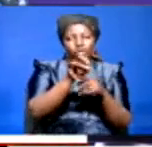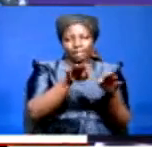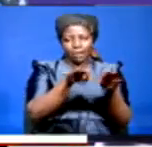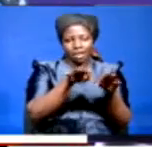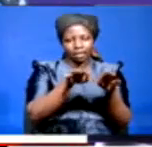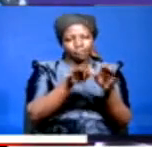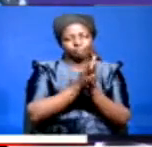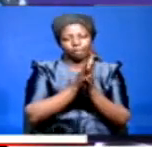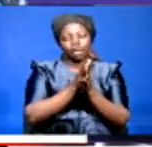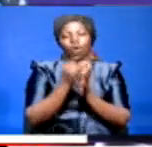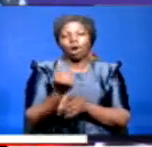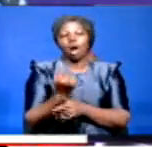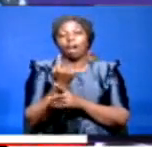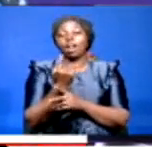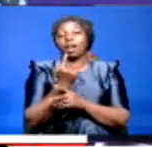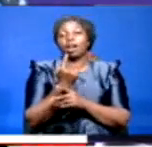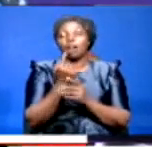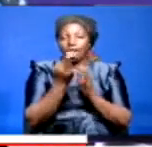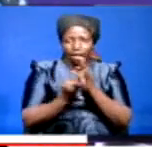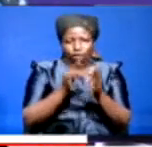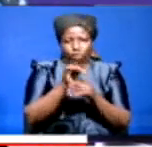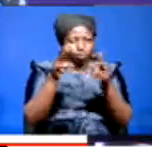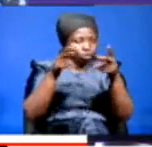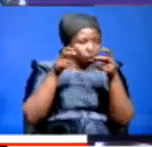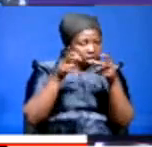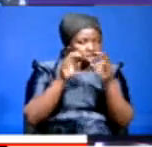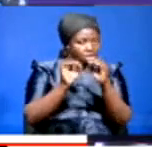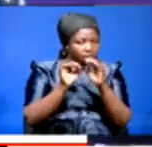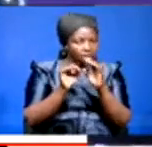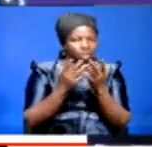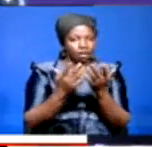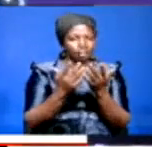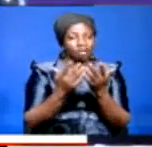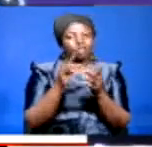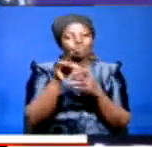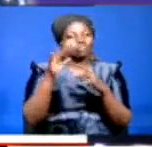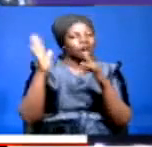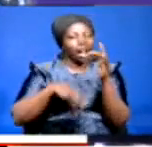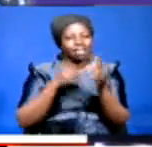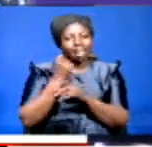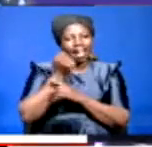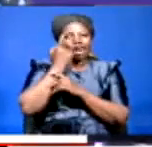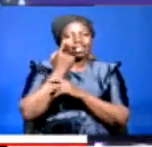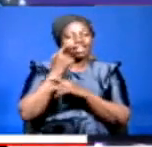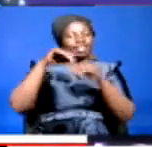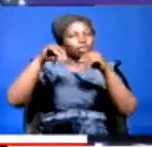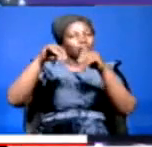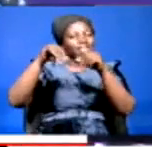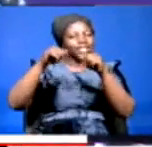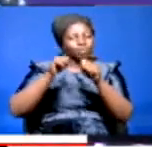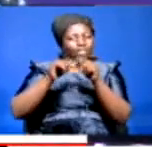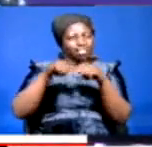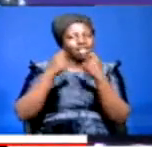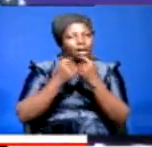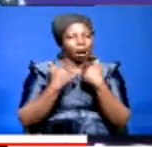with Spain, or if you didn't watch the game with Croatia, for example, but you won't realize the good quality this team has, which is not only